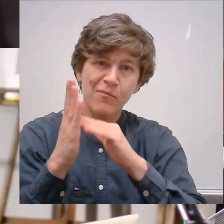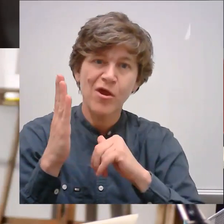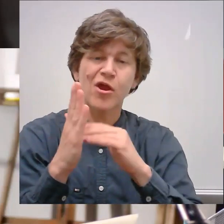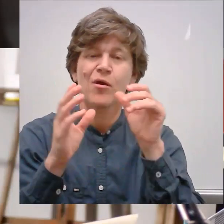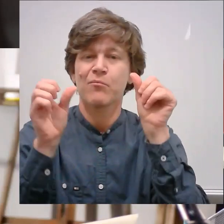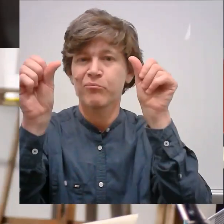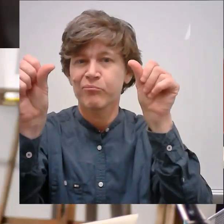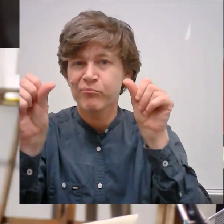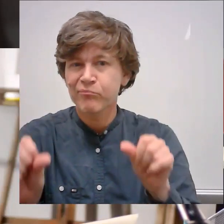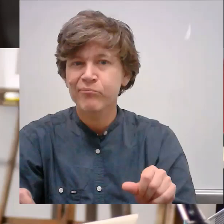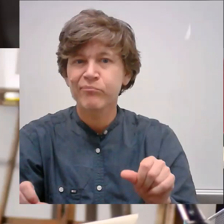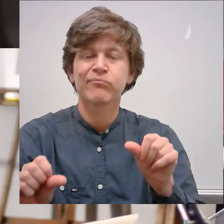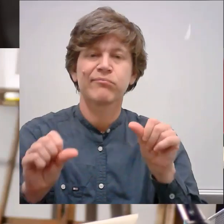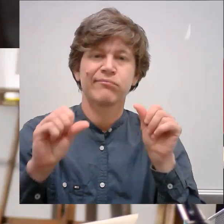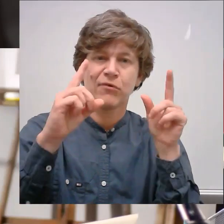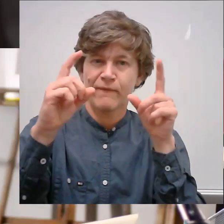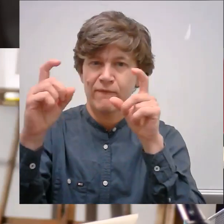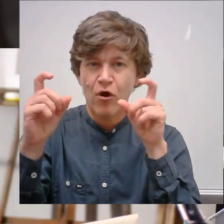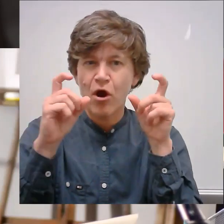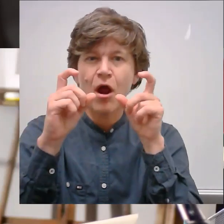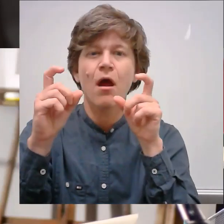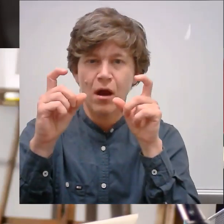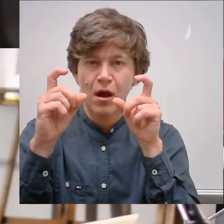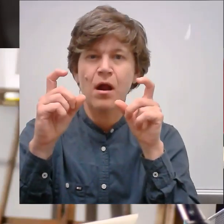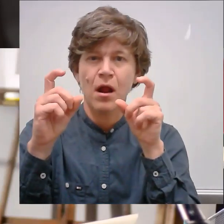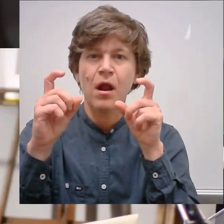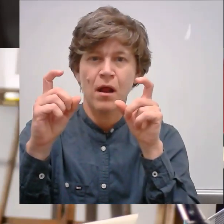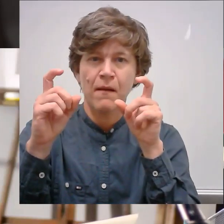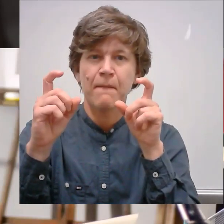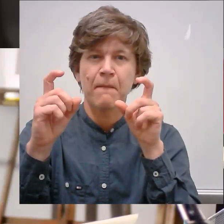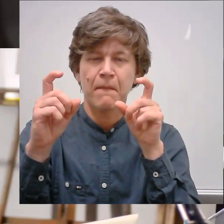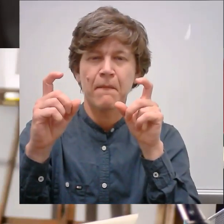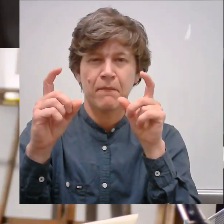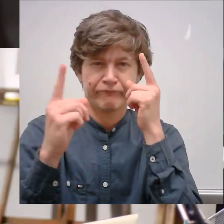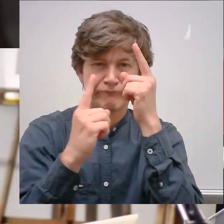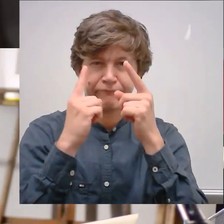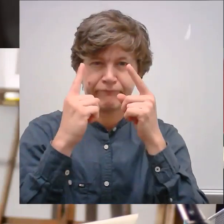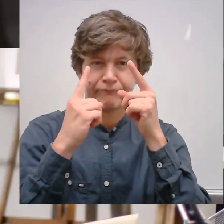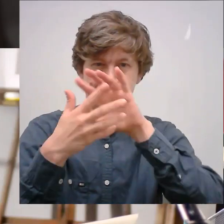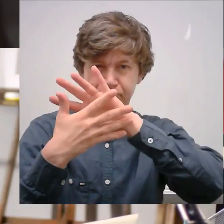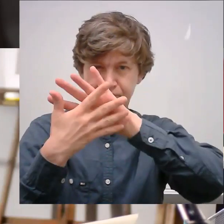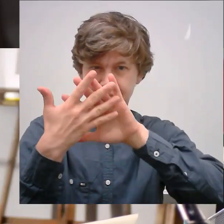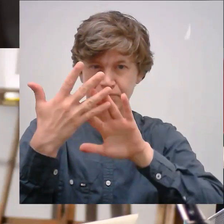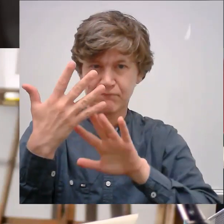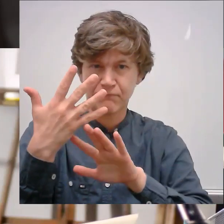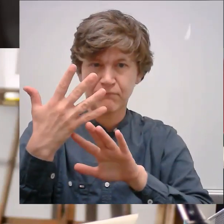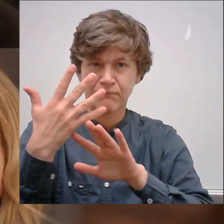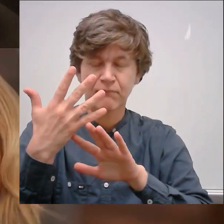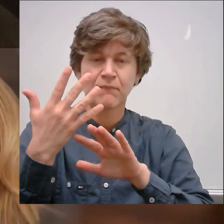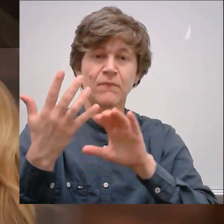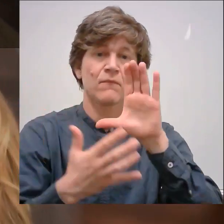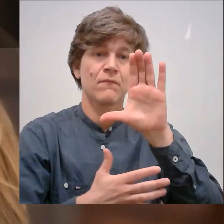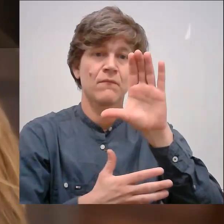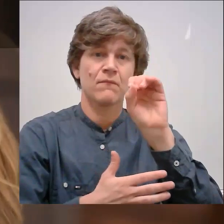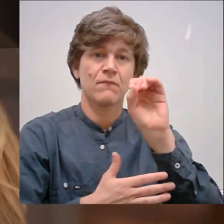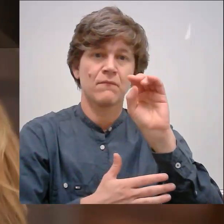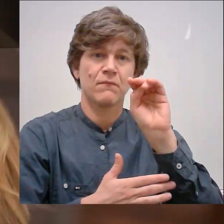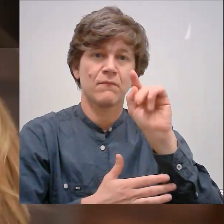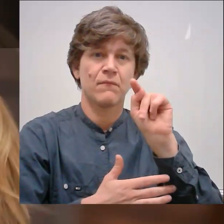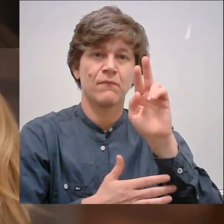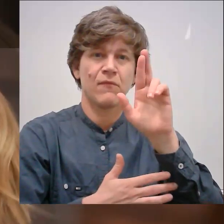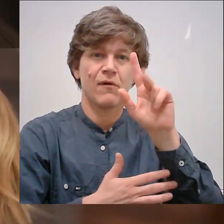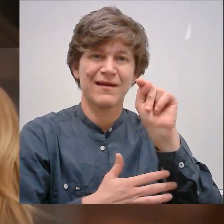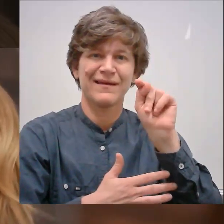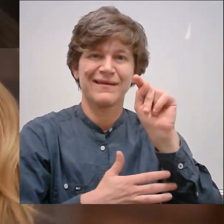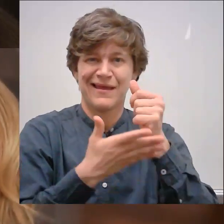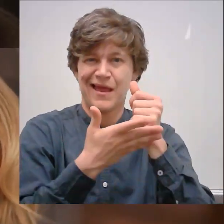photography, digital imagery, or another format, contrast allows us to see what we see. Let's take a look at